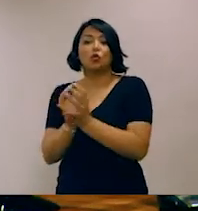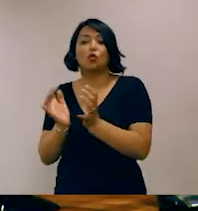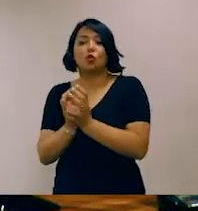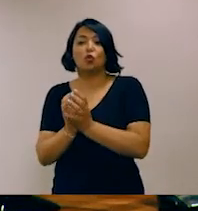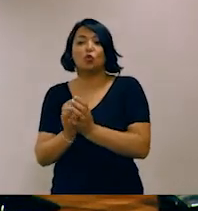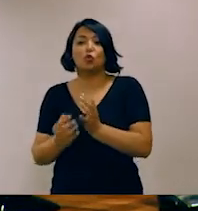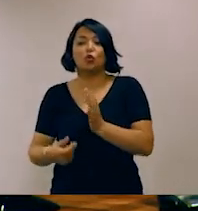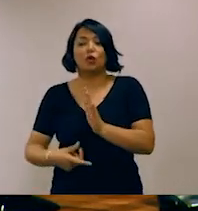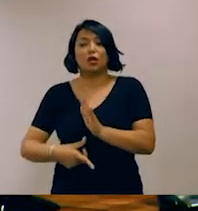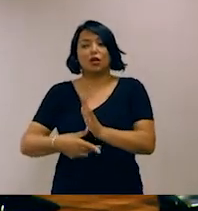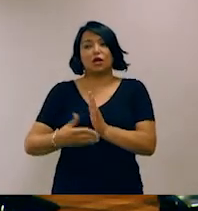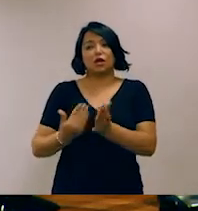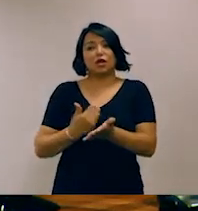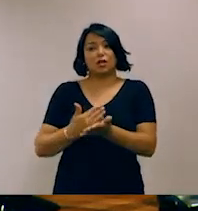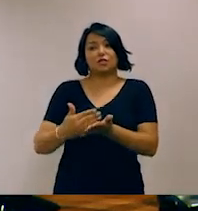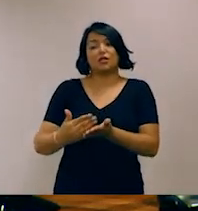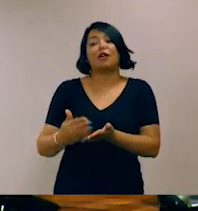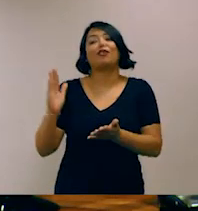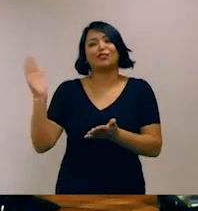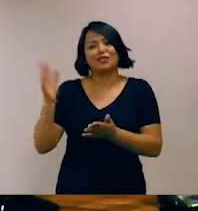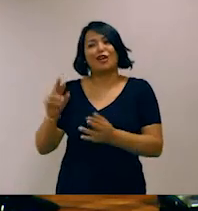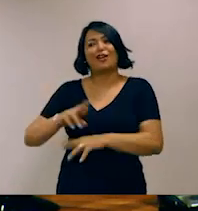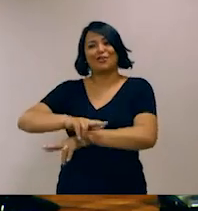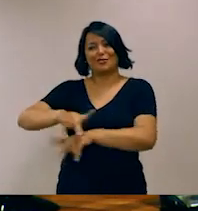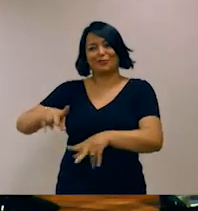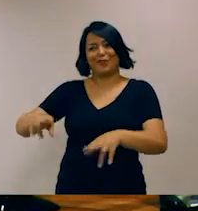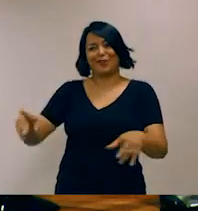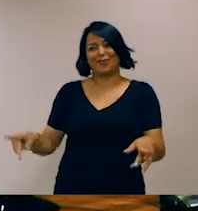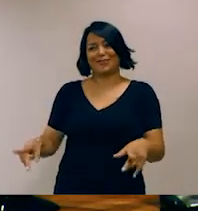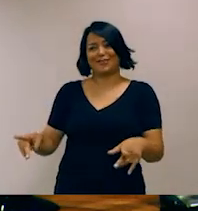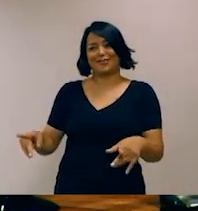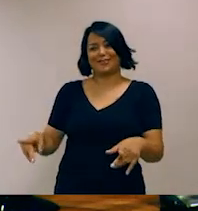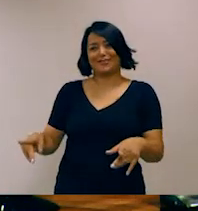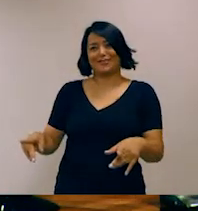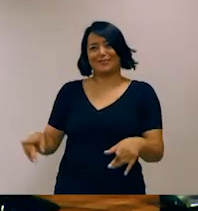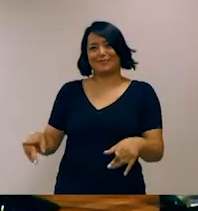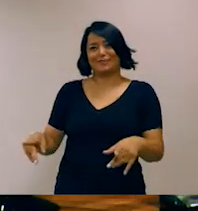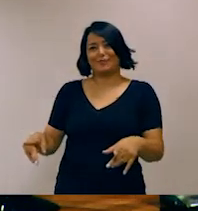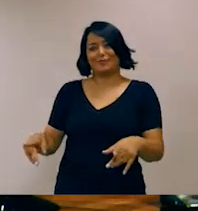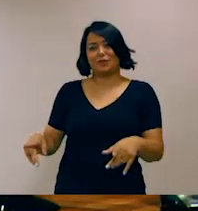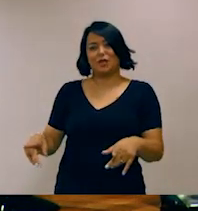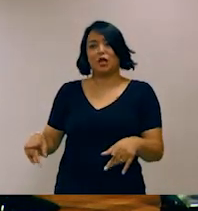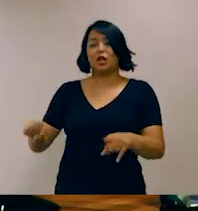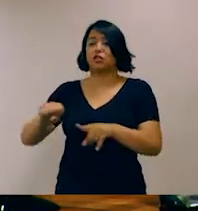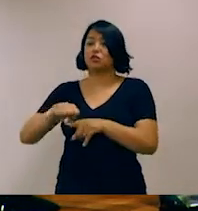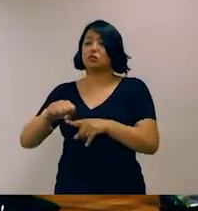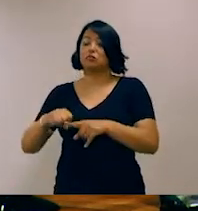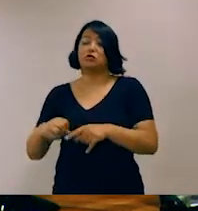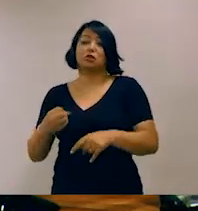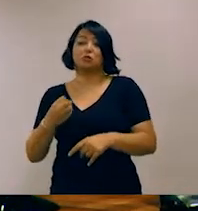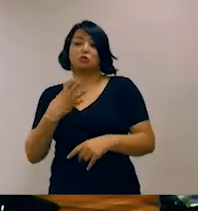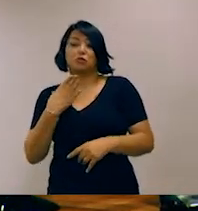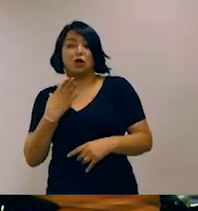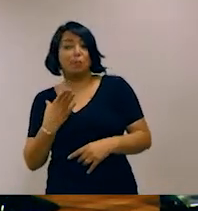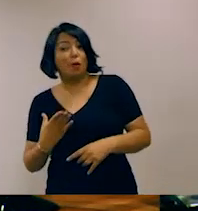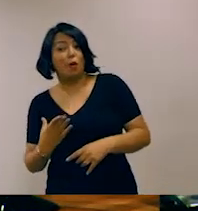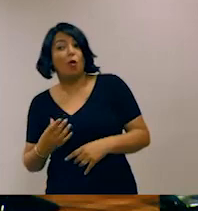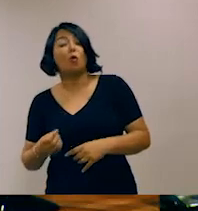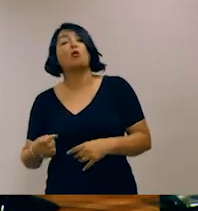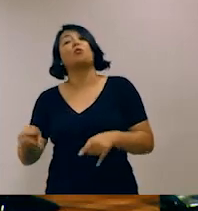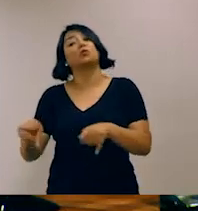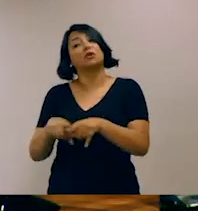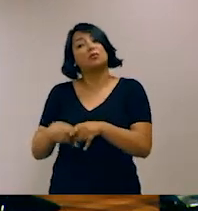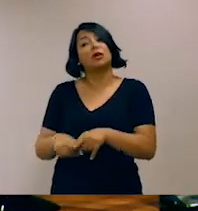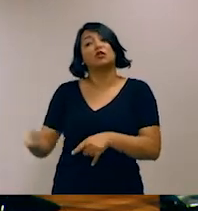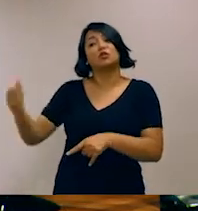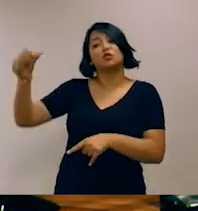group. The original dispersion is heterogeneous. So on the side of success and on the side